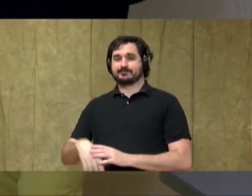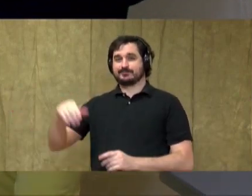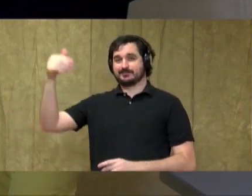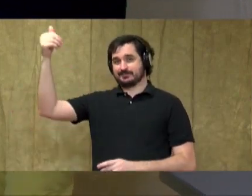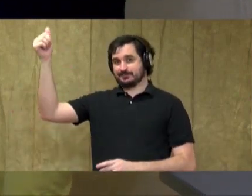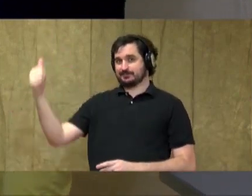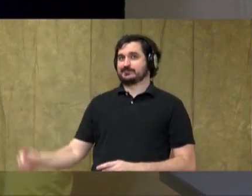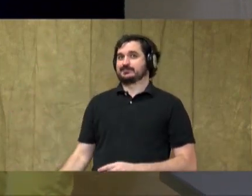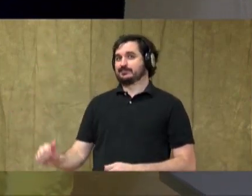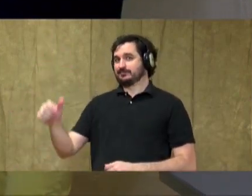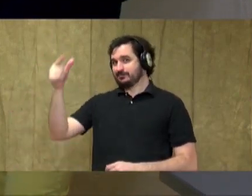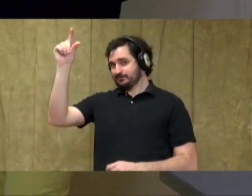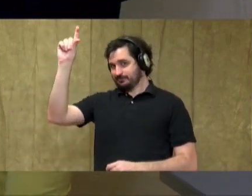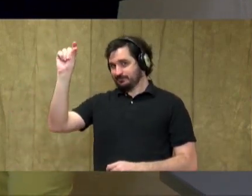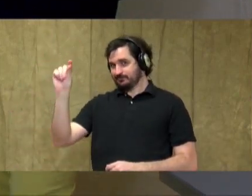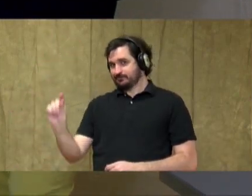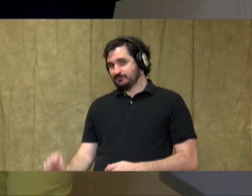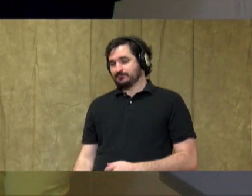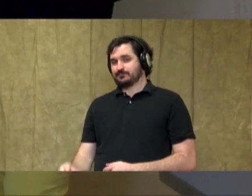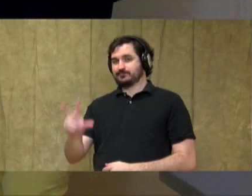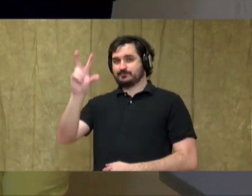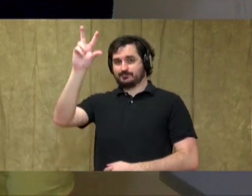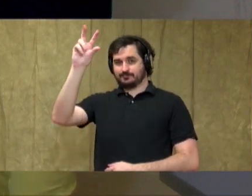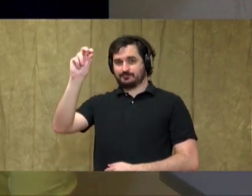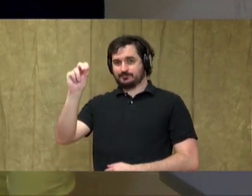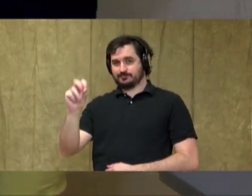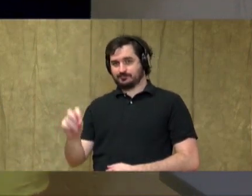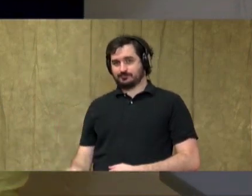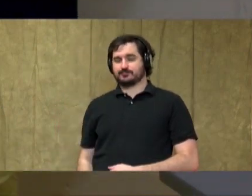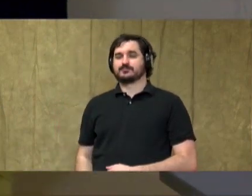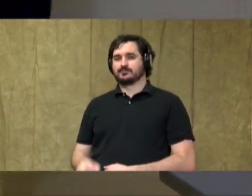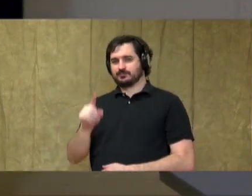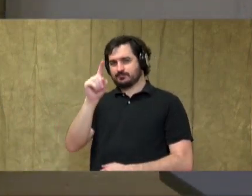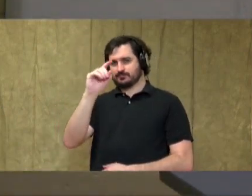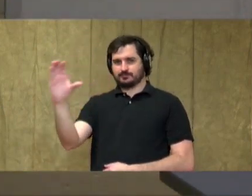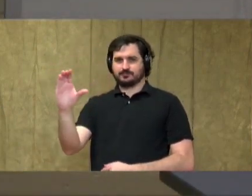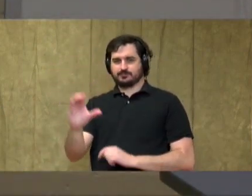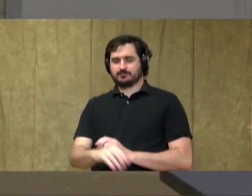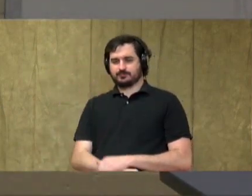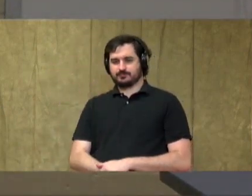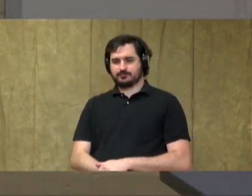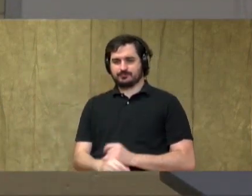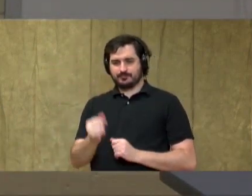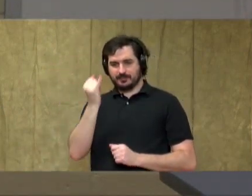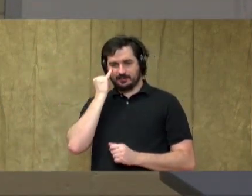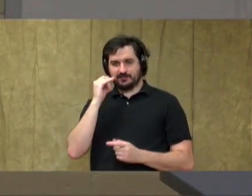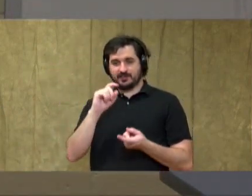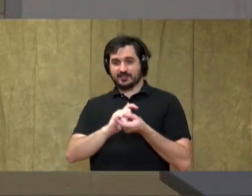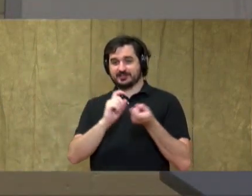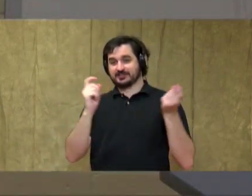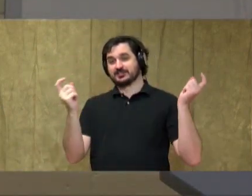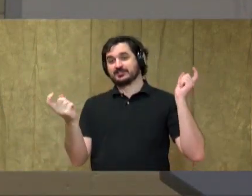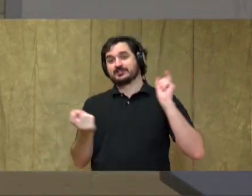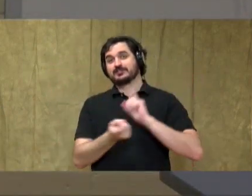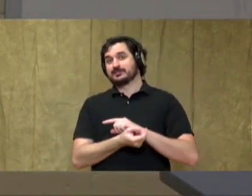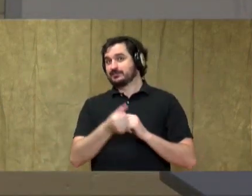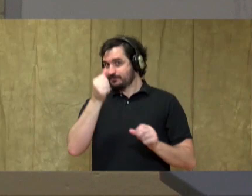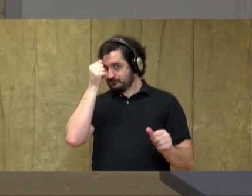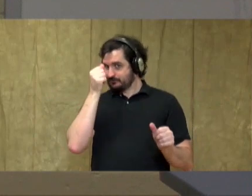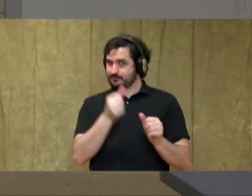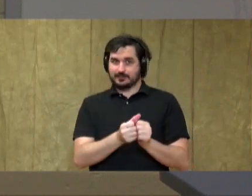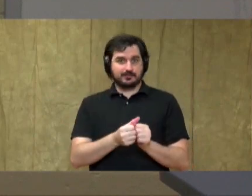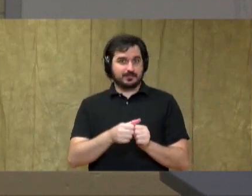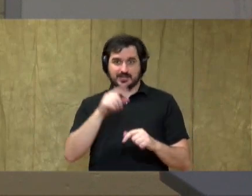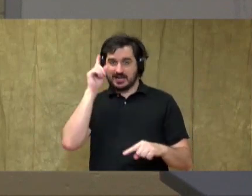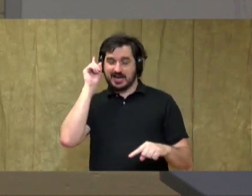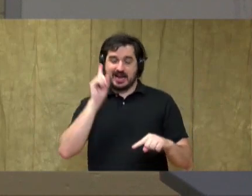20, 30 hundredths. So if I changed this, now remember, we can't add them